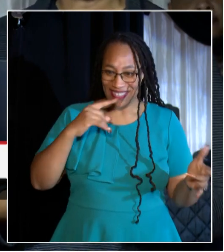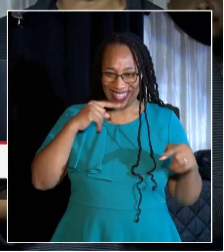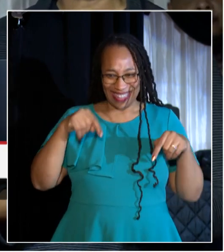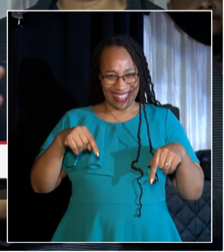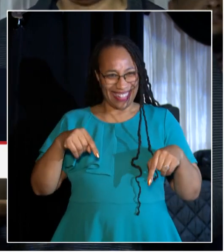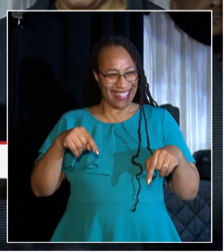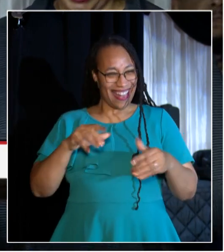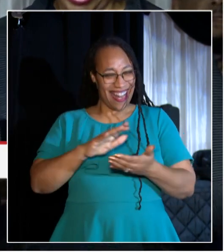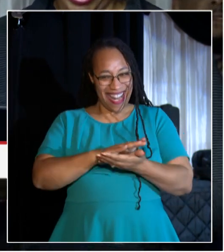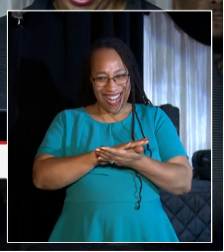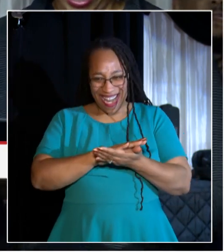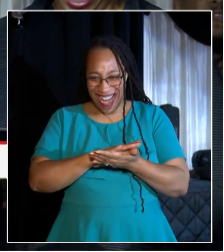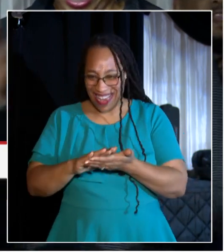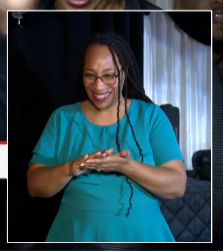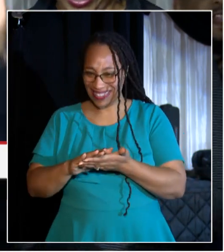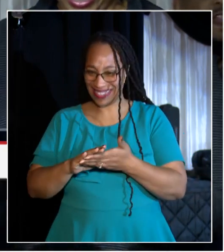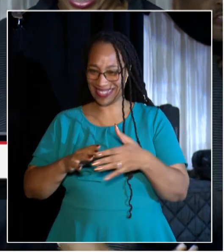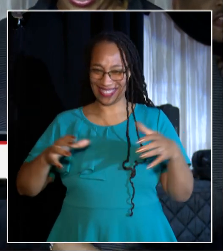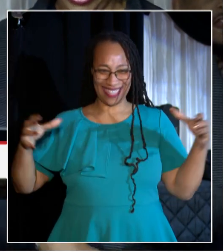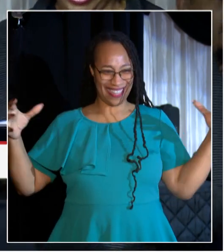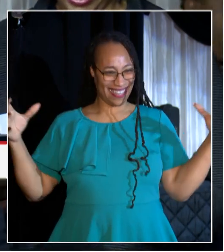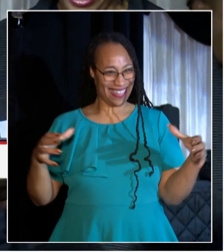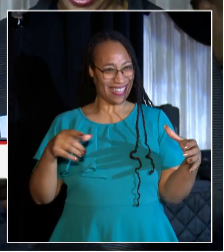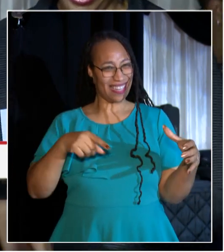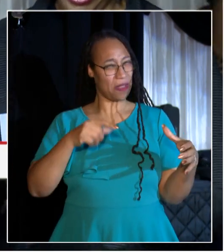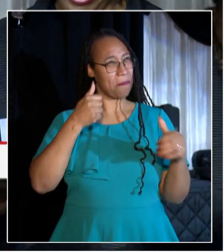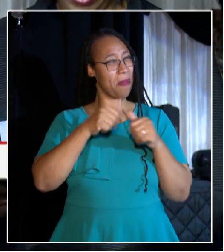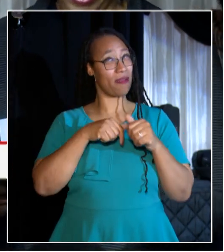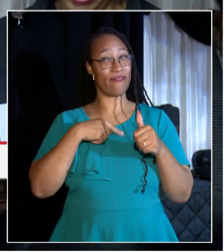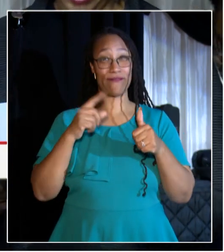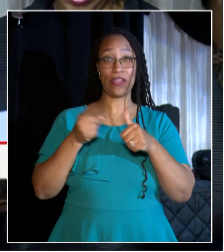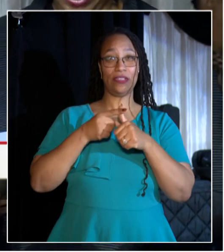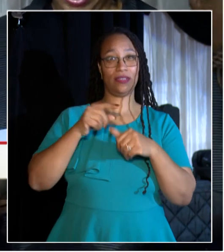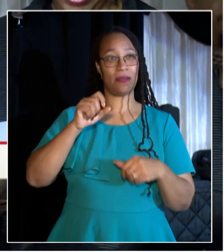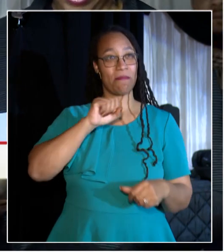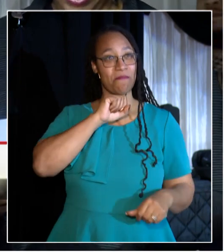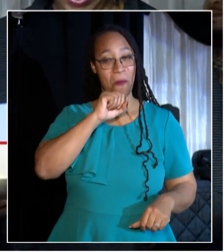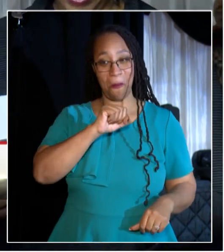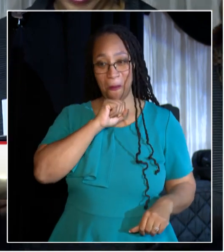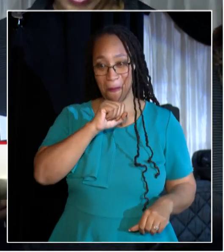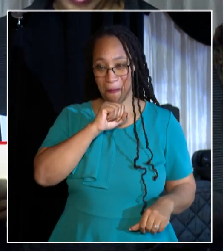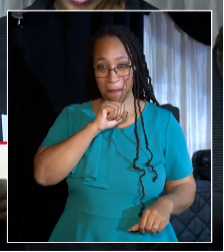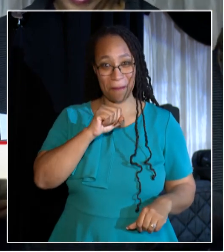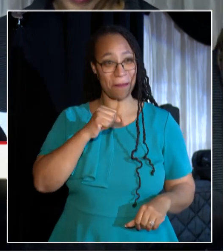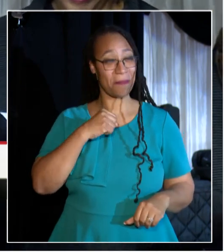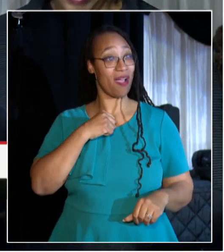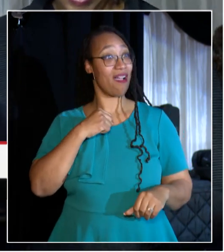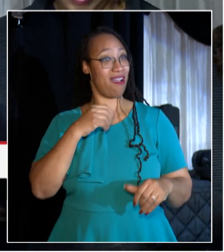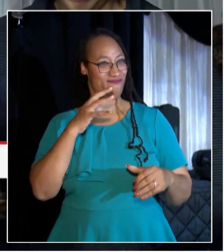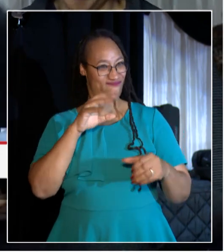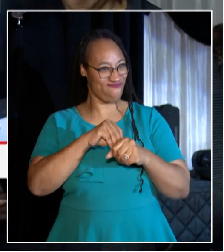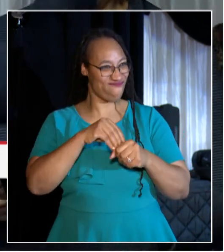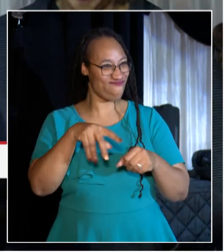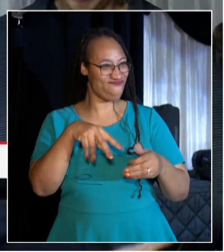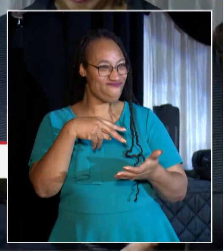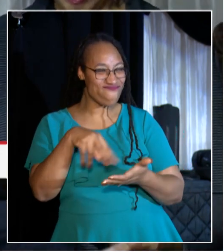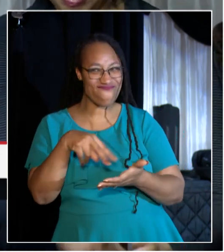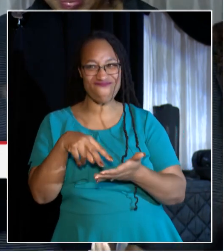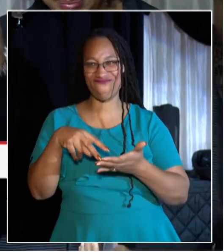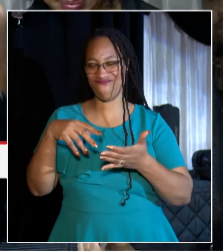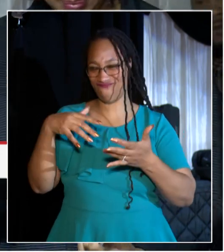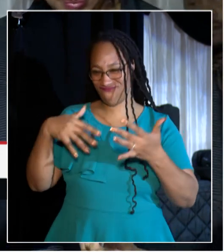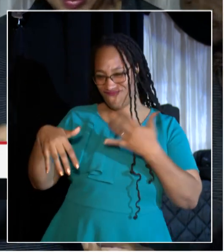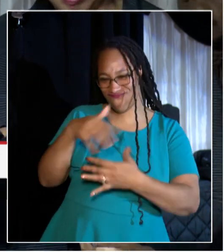Shy-Lights was the Shy-Lights performed right here. So I'm really excited. We have an